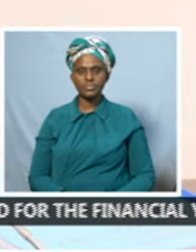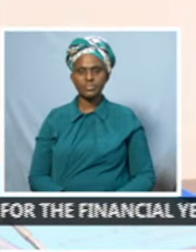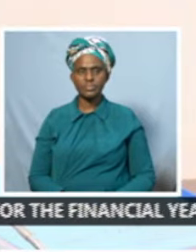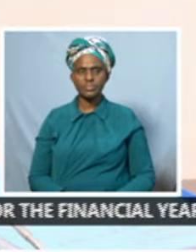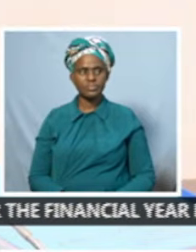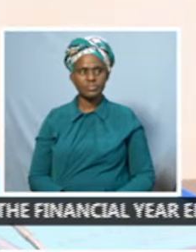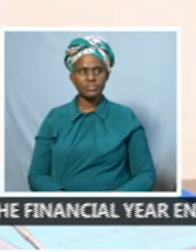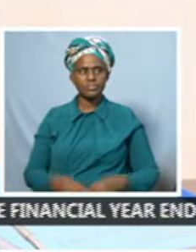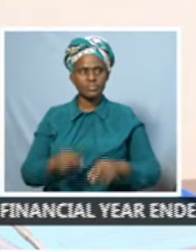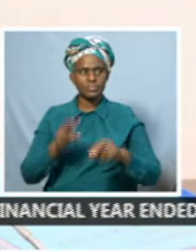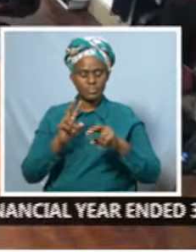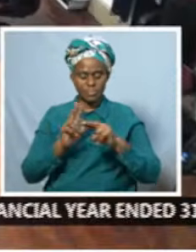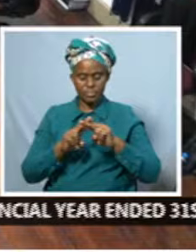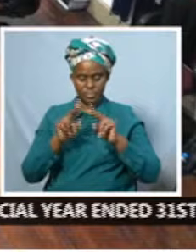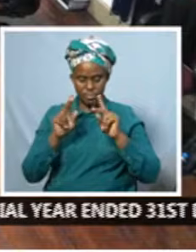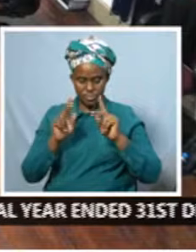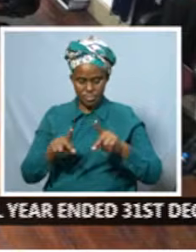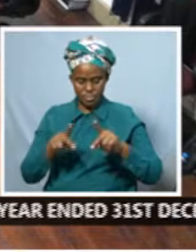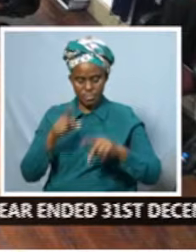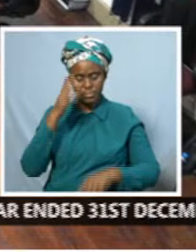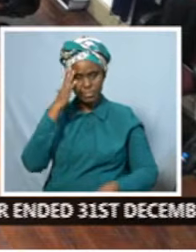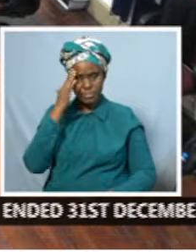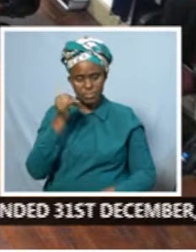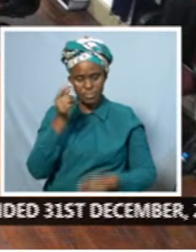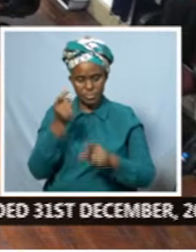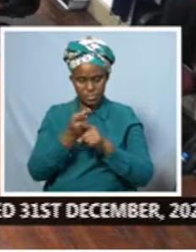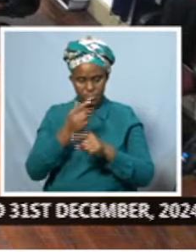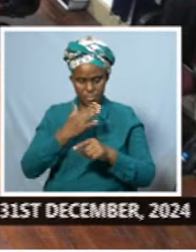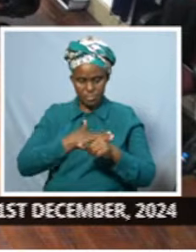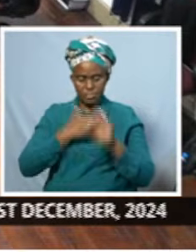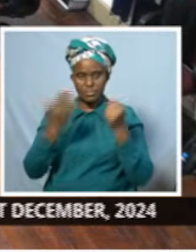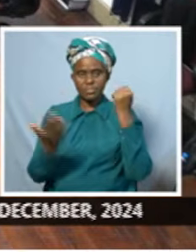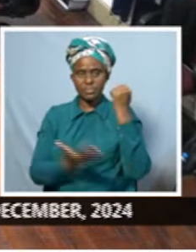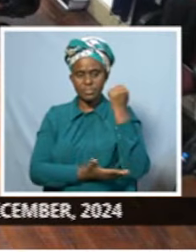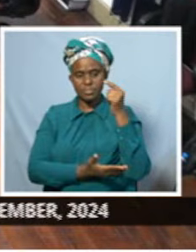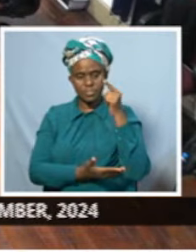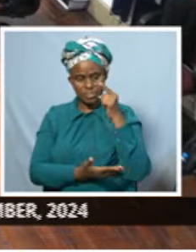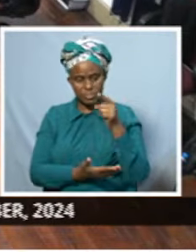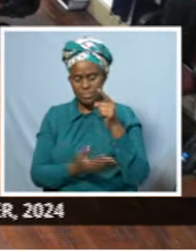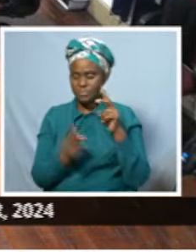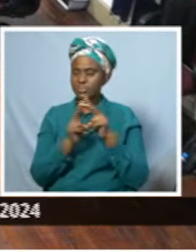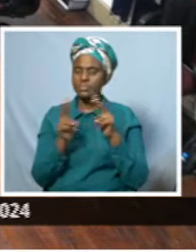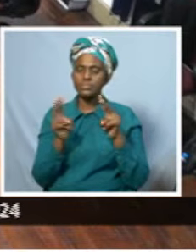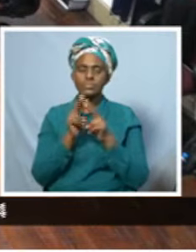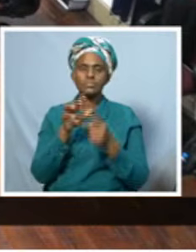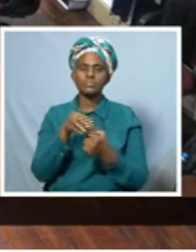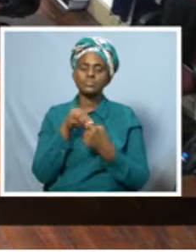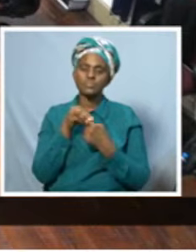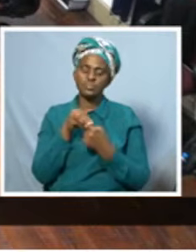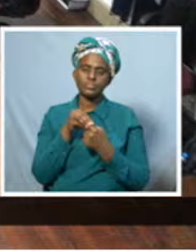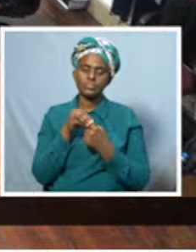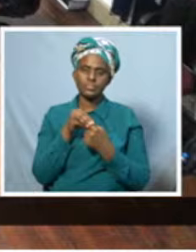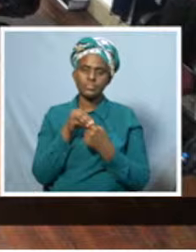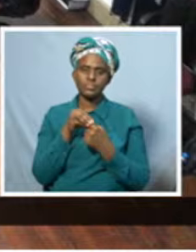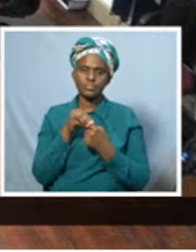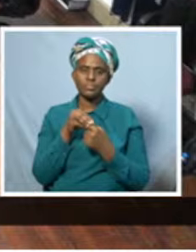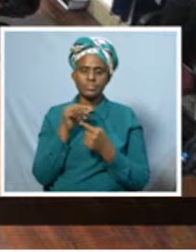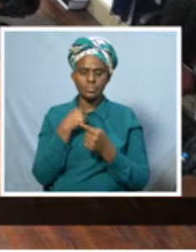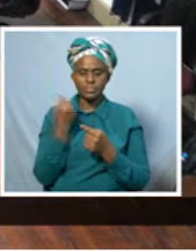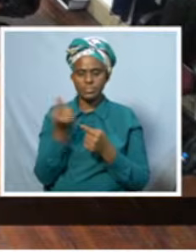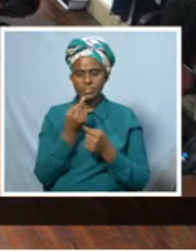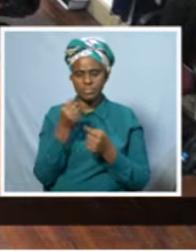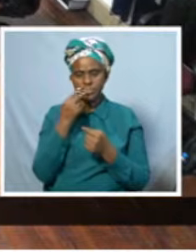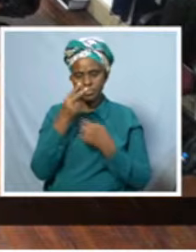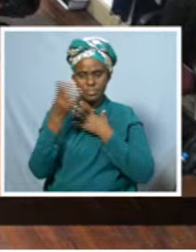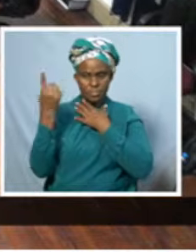Chair, that's why from my preamble I said this is very unique. I want to look